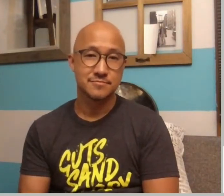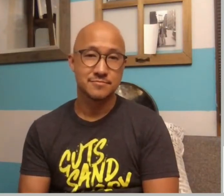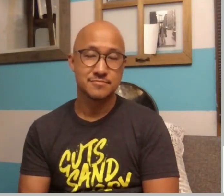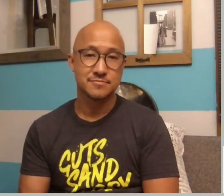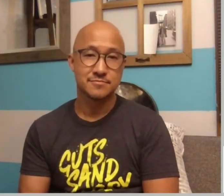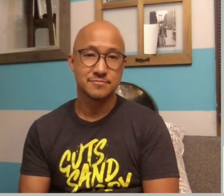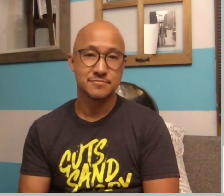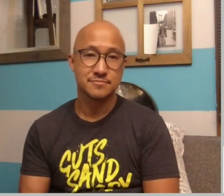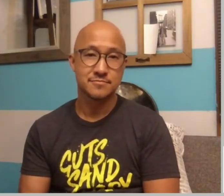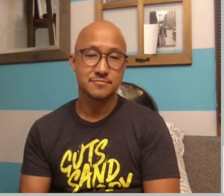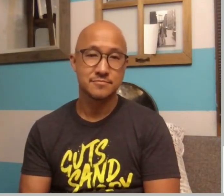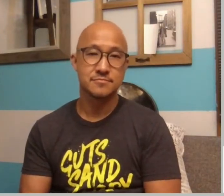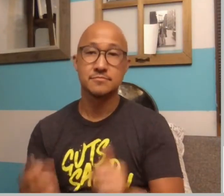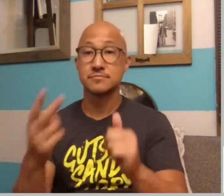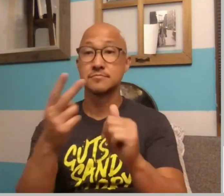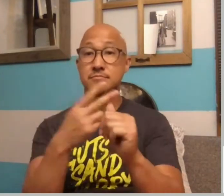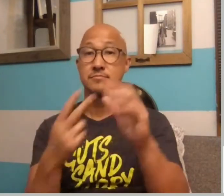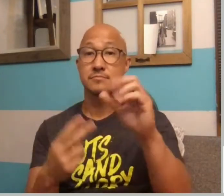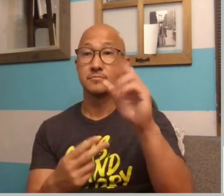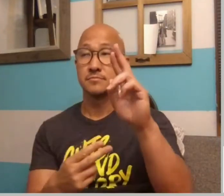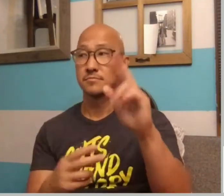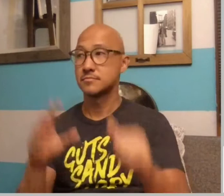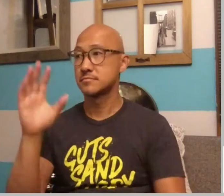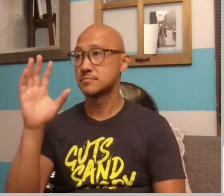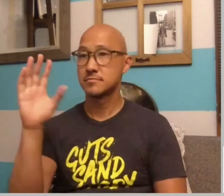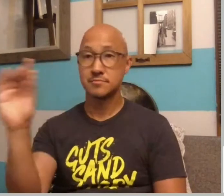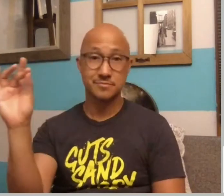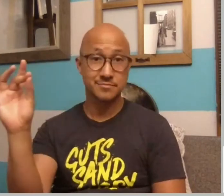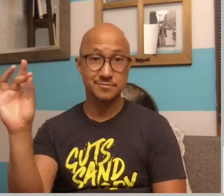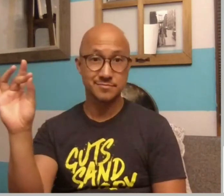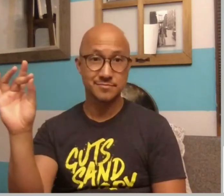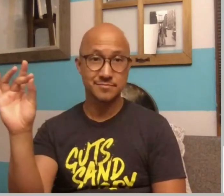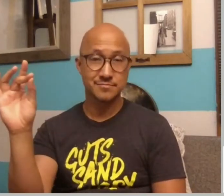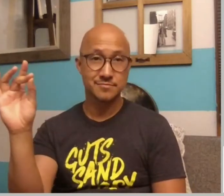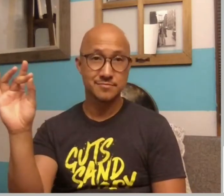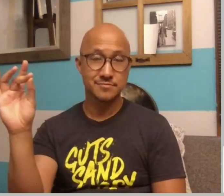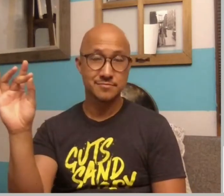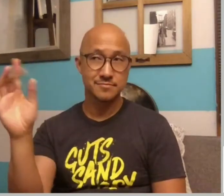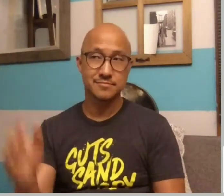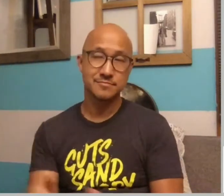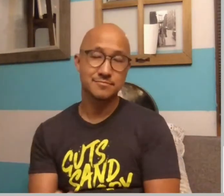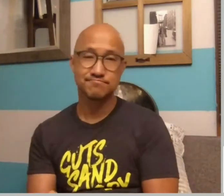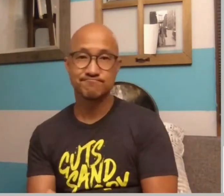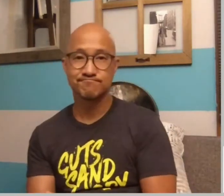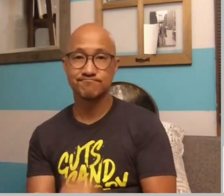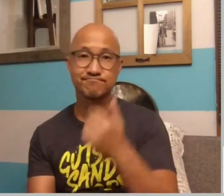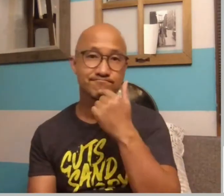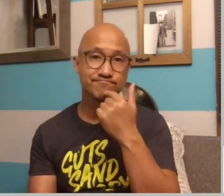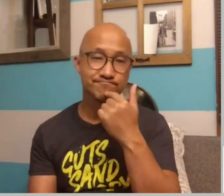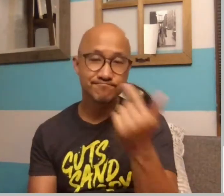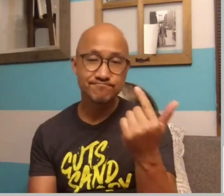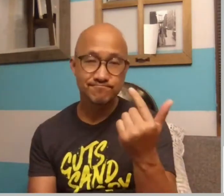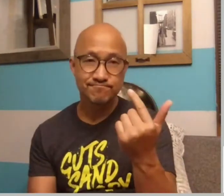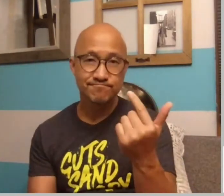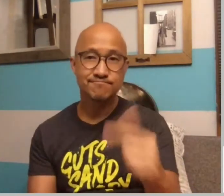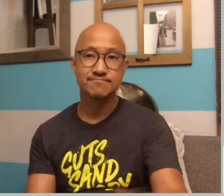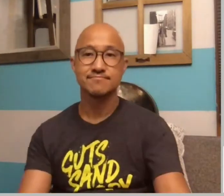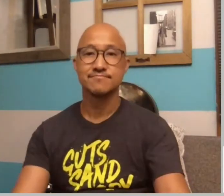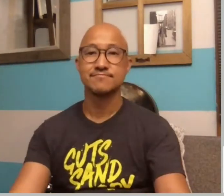in chapter 8, verses 7 through 9, that it wasn't even about the money. And we'll see what that verse says.